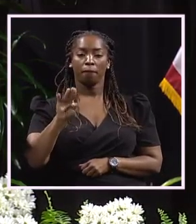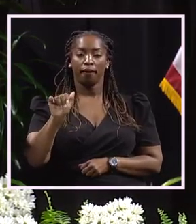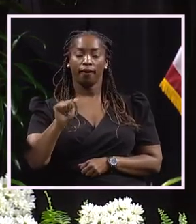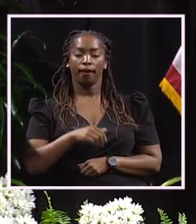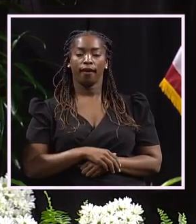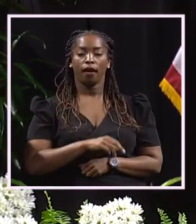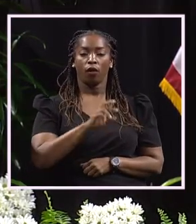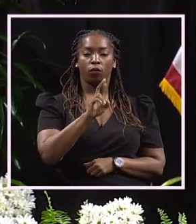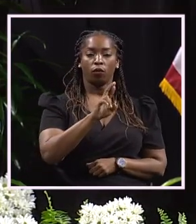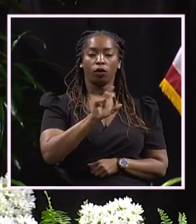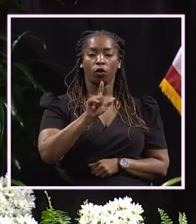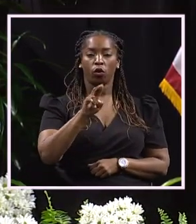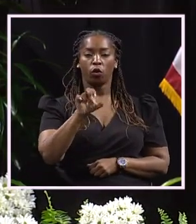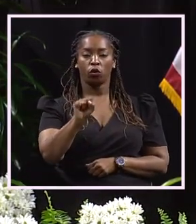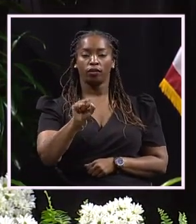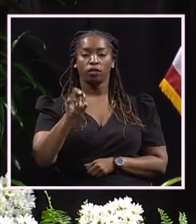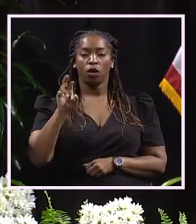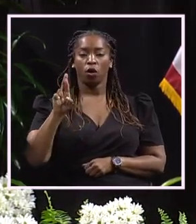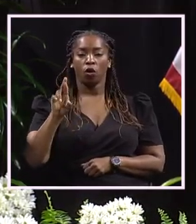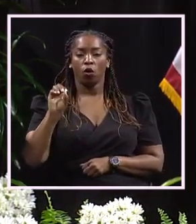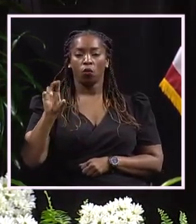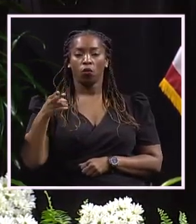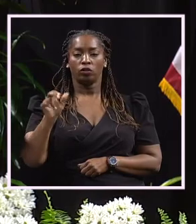Rodrigo Ruiz Rocha,